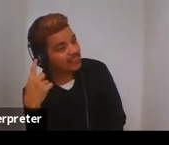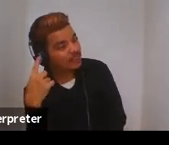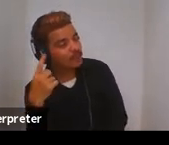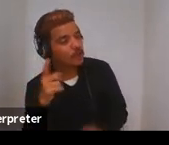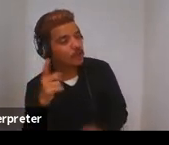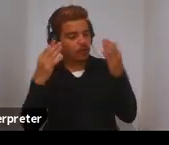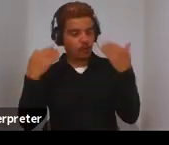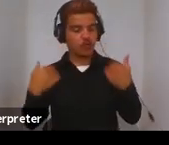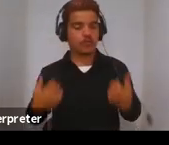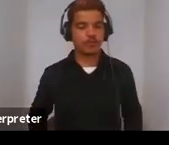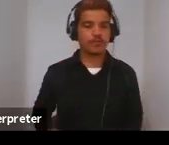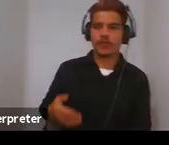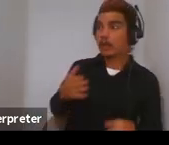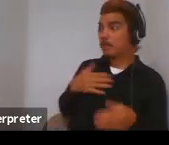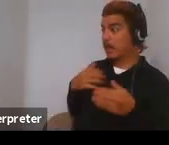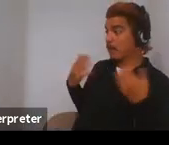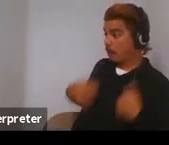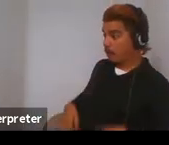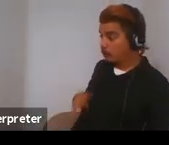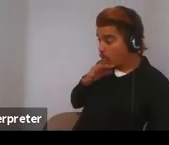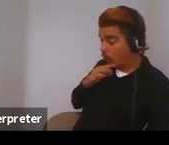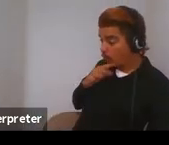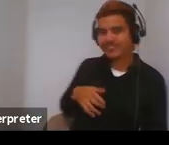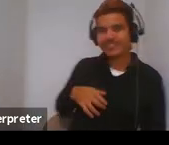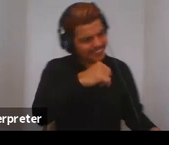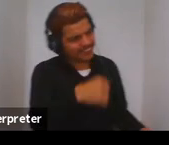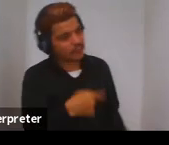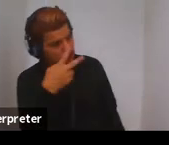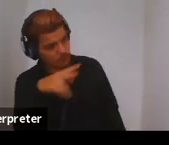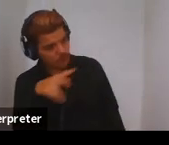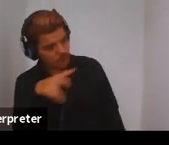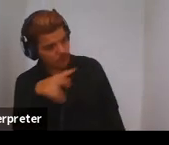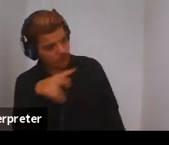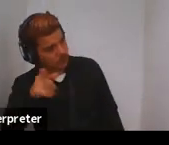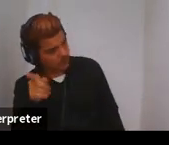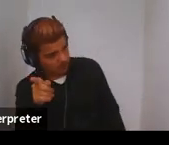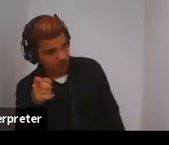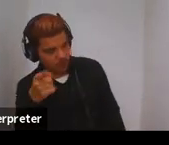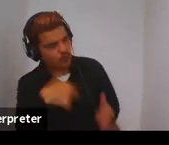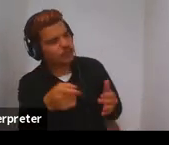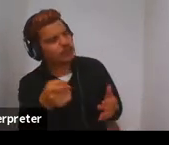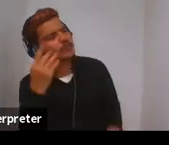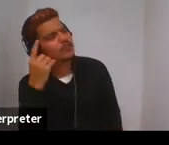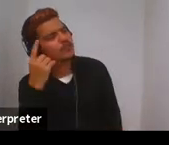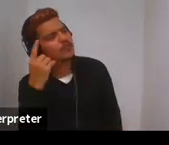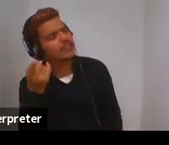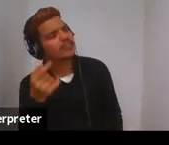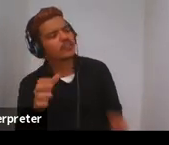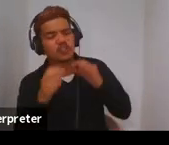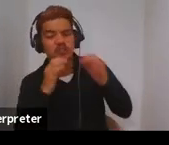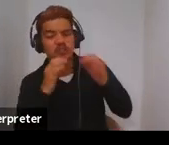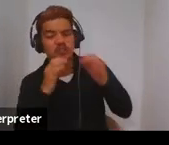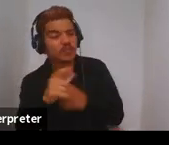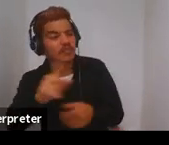body. My body talks? You betcha. Look at Jim over here. What do you think his body is communicating to his friend?